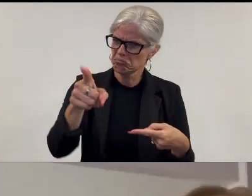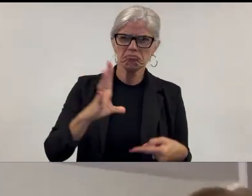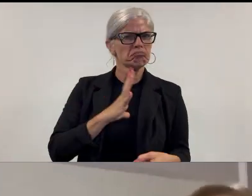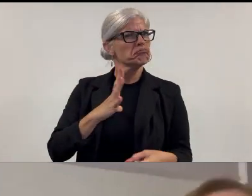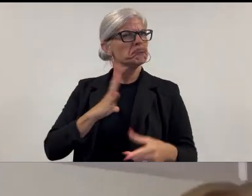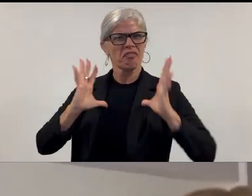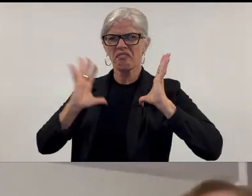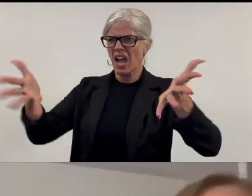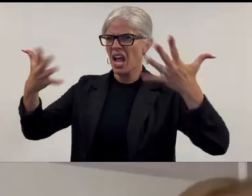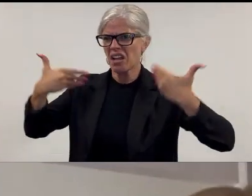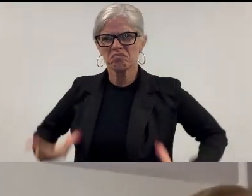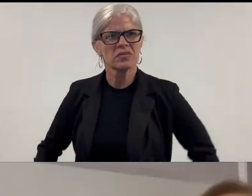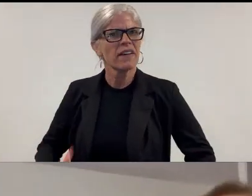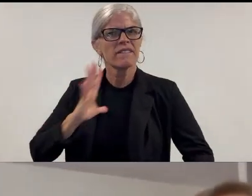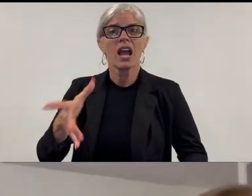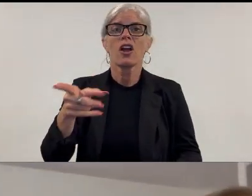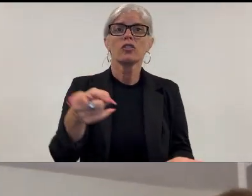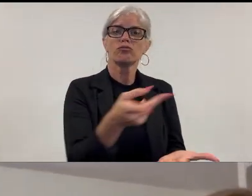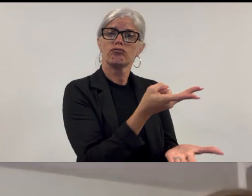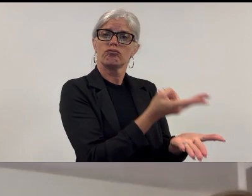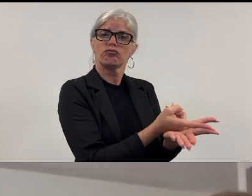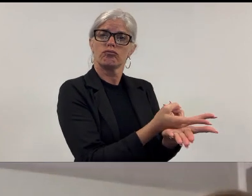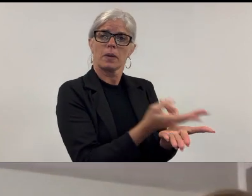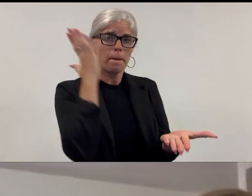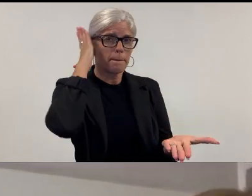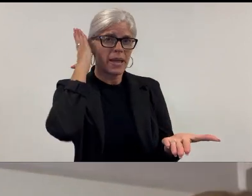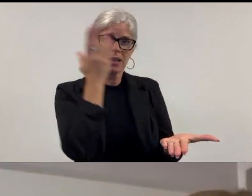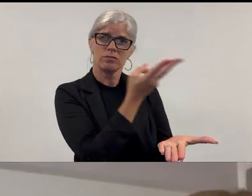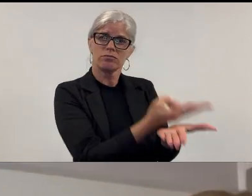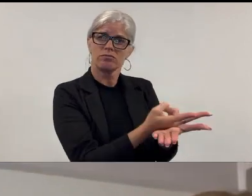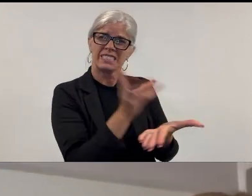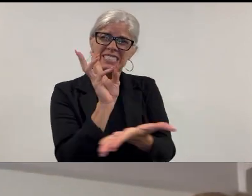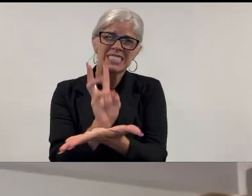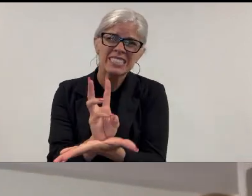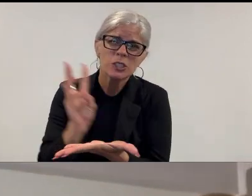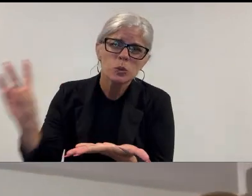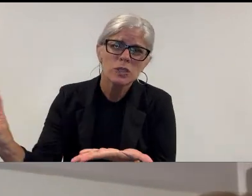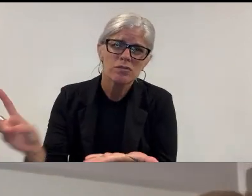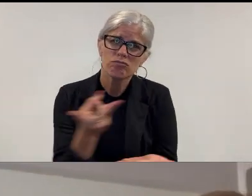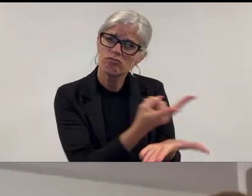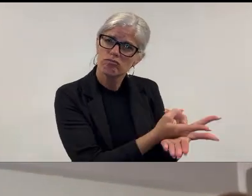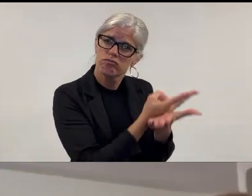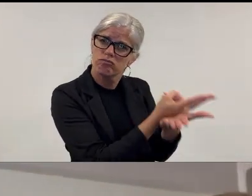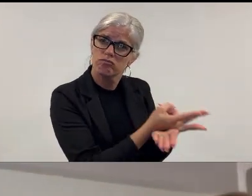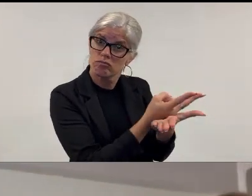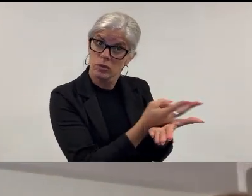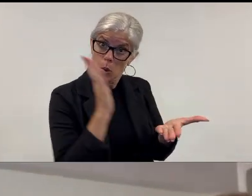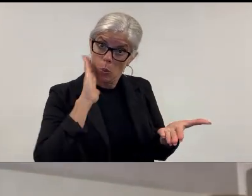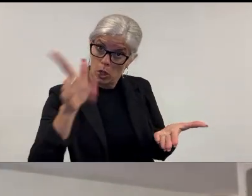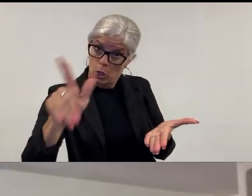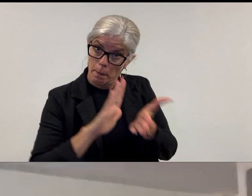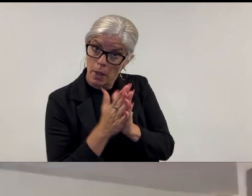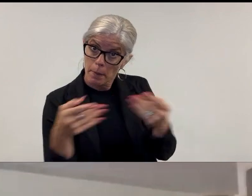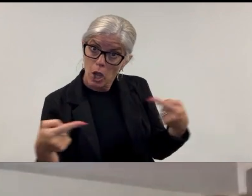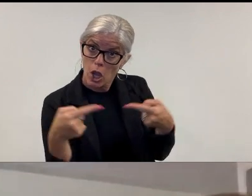Yes, I'm going to make that statement. You are going to hurt. If you lay in